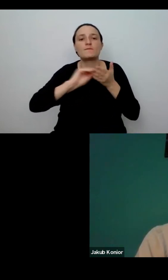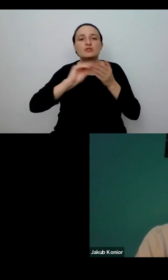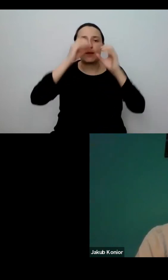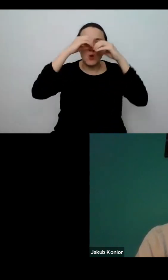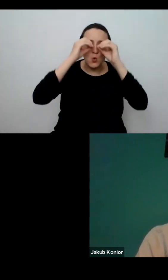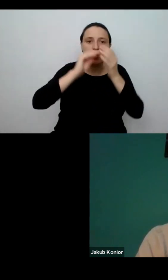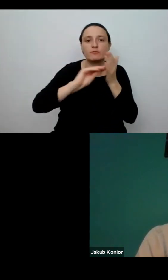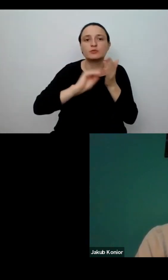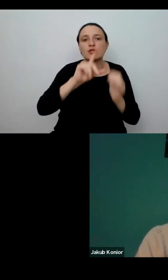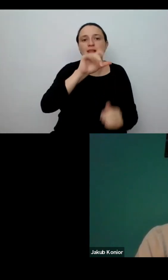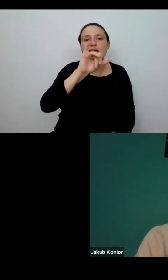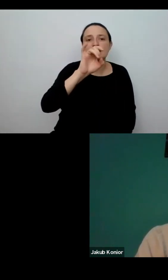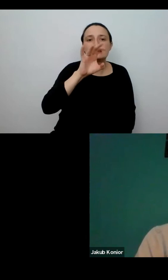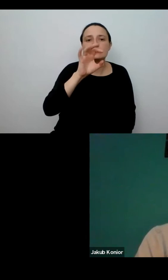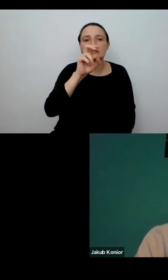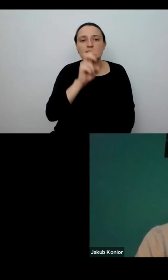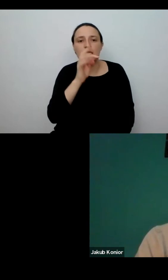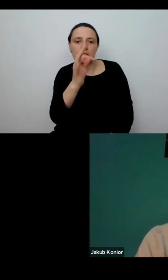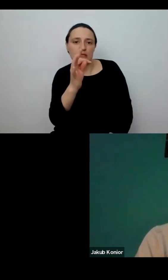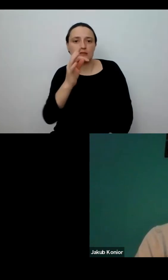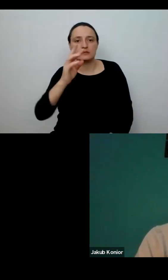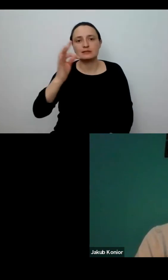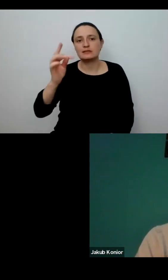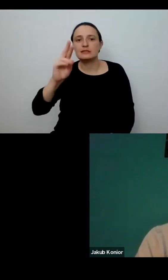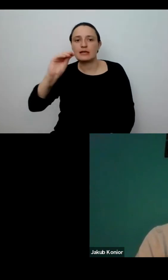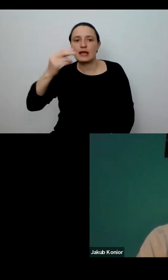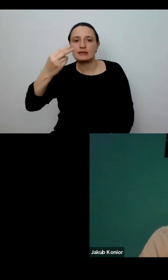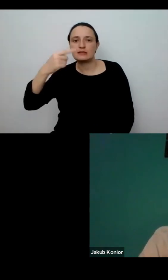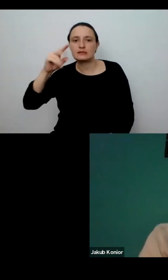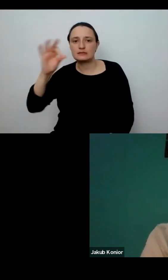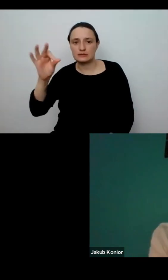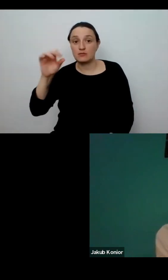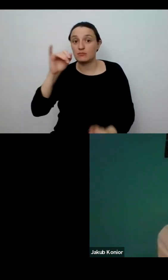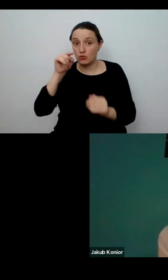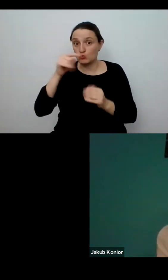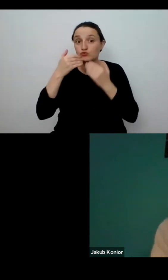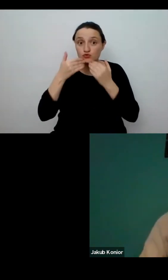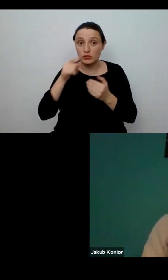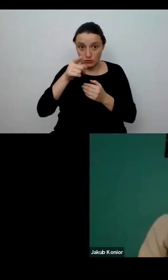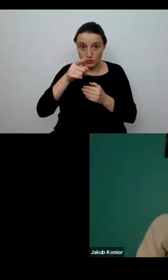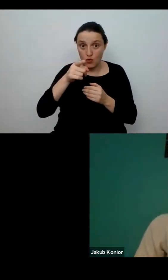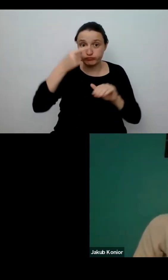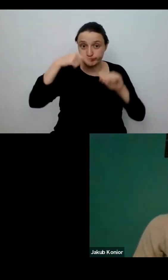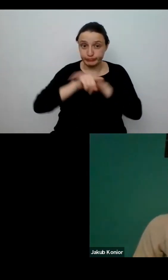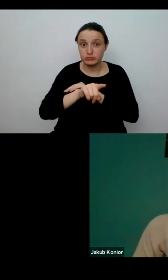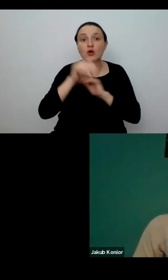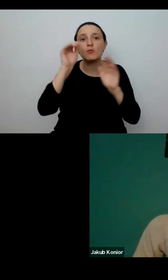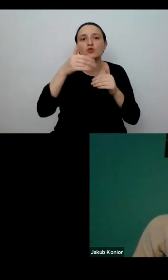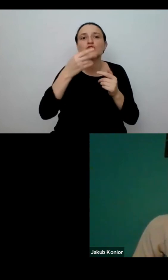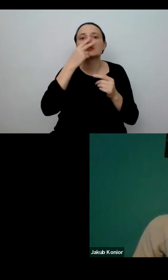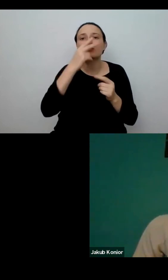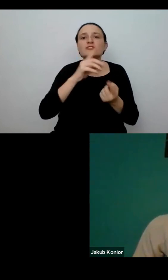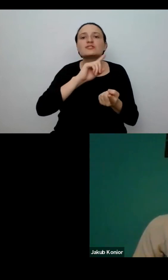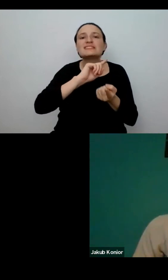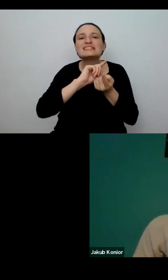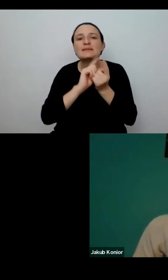lighttrends.lightpollutionmap.info. And in this application, you can actually see changes on a monthly basis, not on yearly basis. So